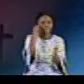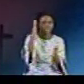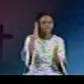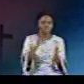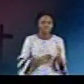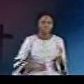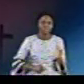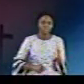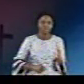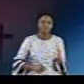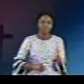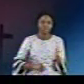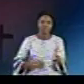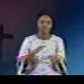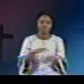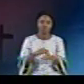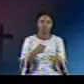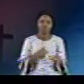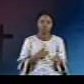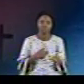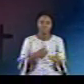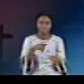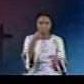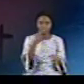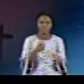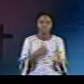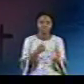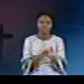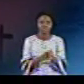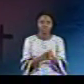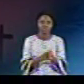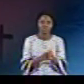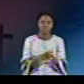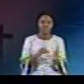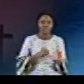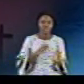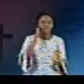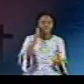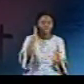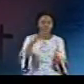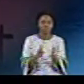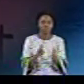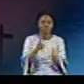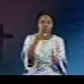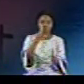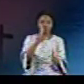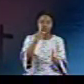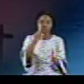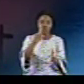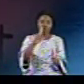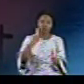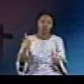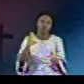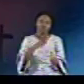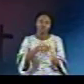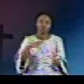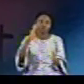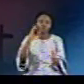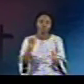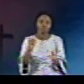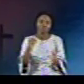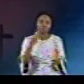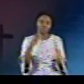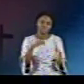now he now tell me that I will give him 150,000. And I offer him 80,000. So after set and